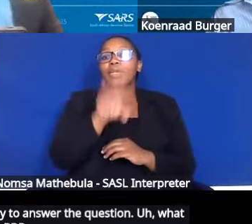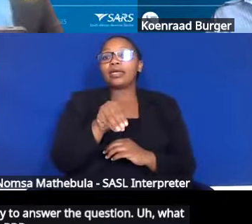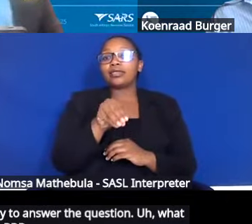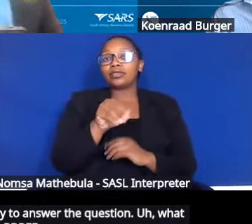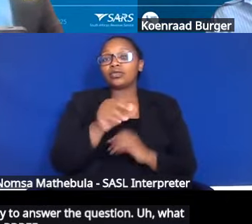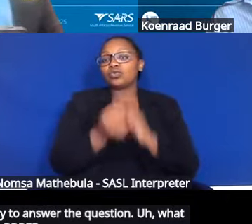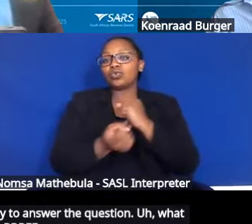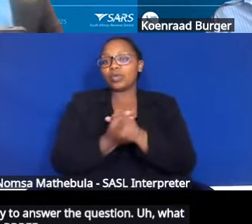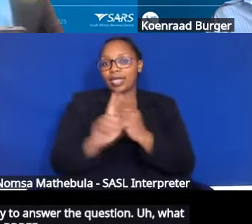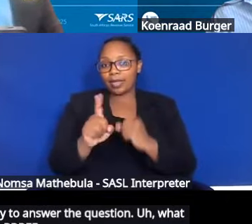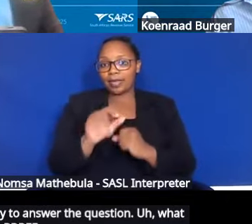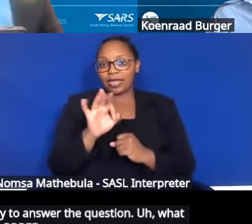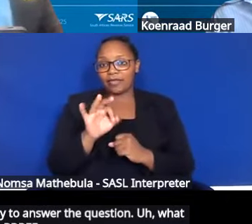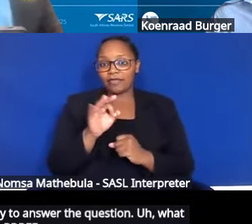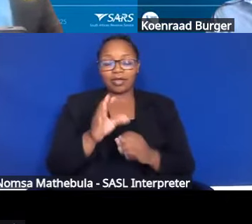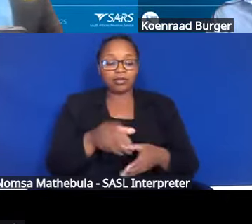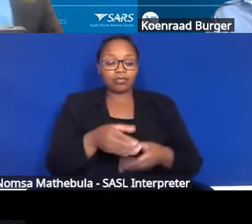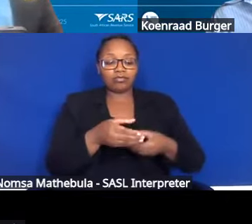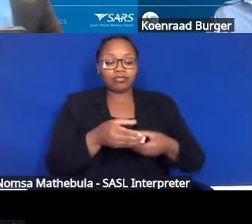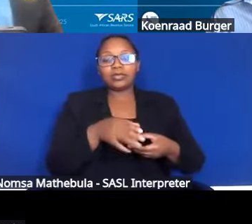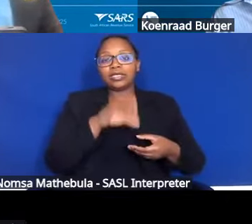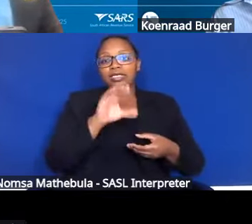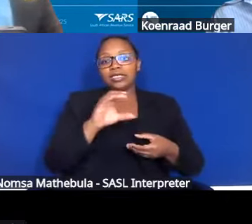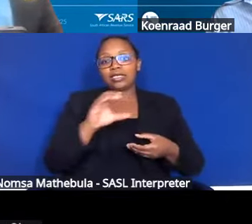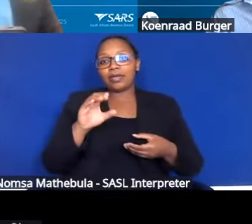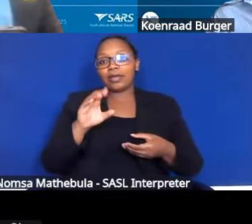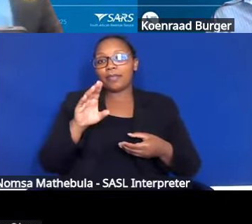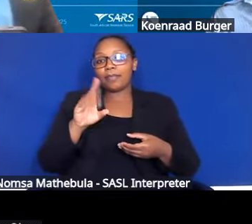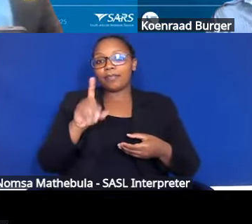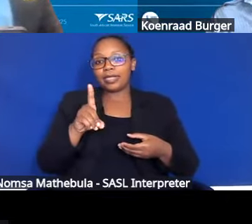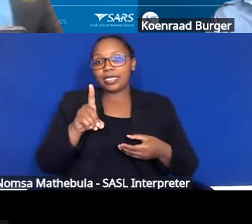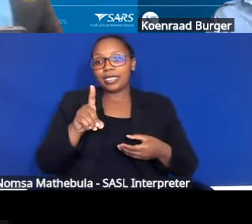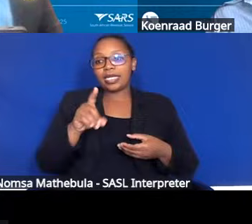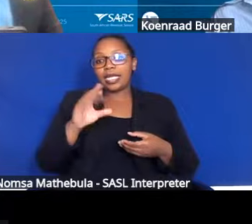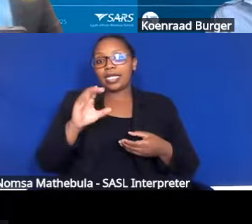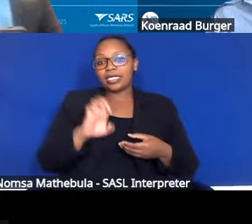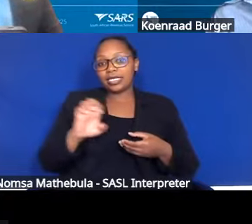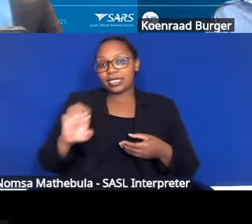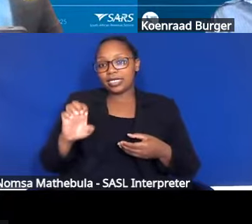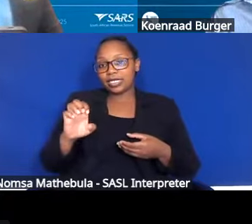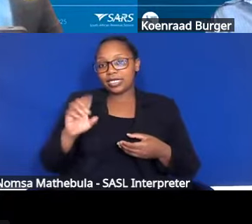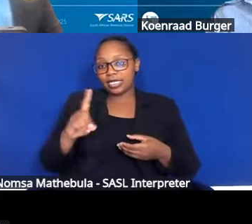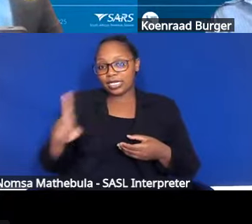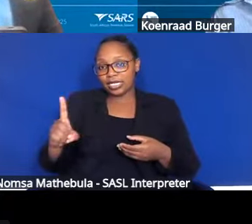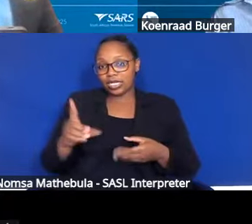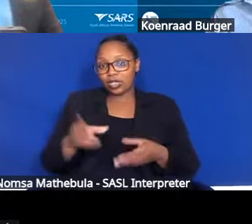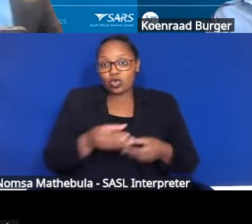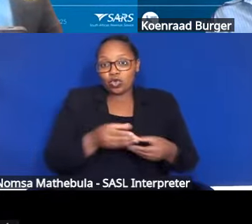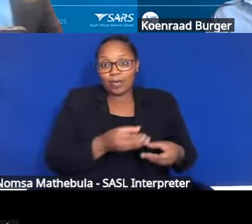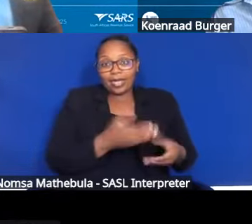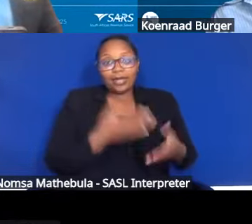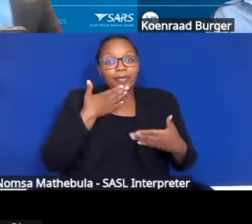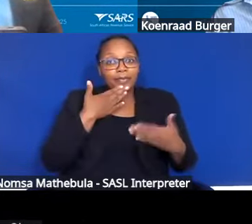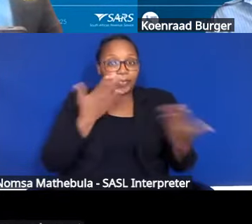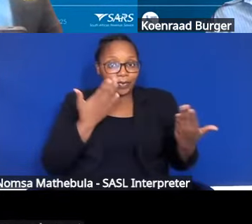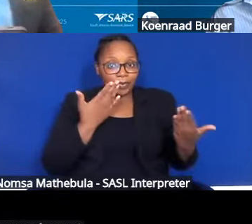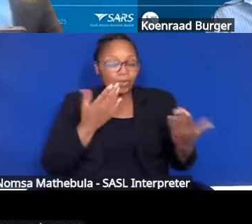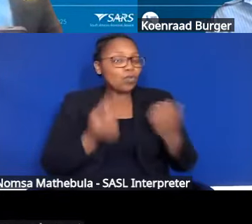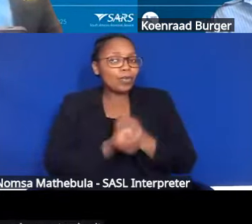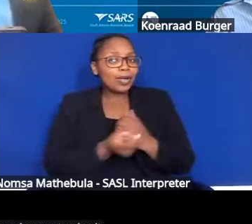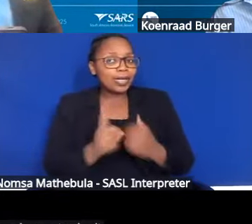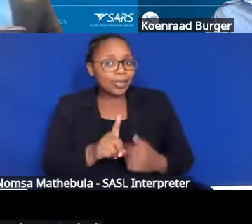BBEE documents? Bumzile? Okay. When a person does not submit